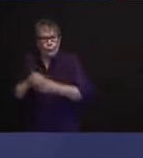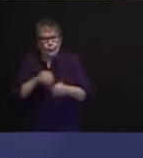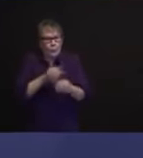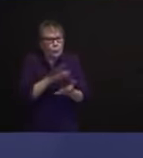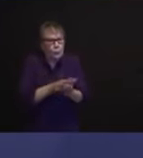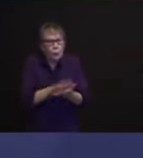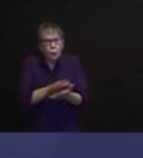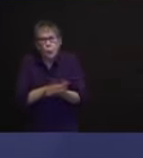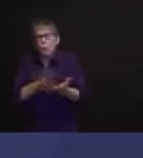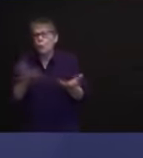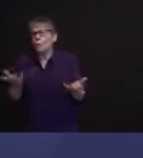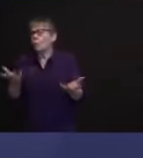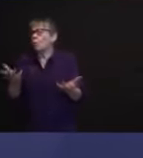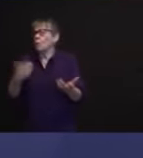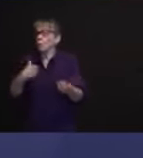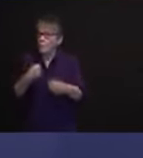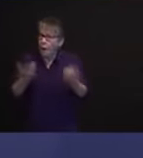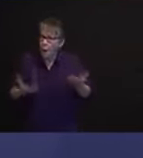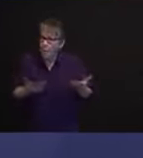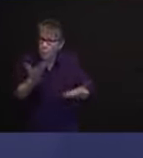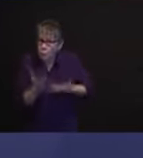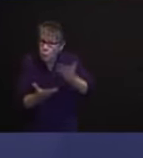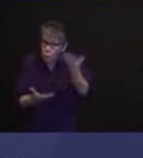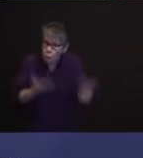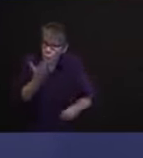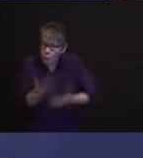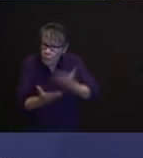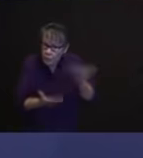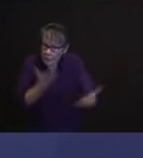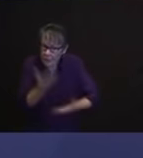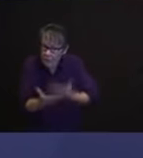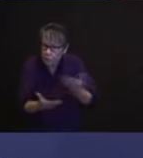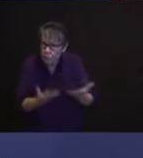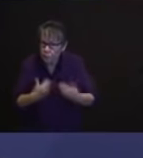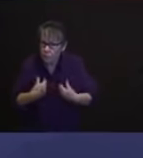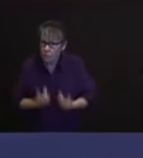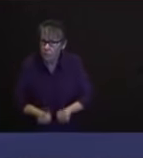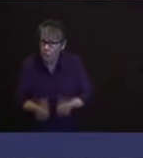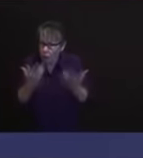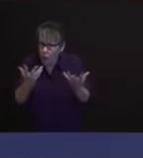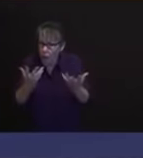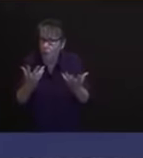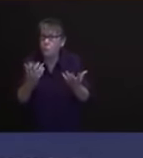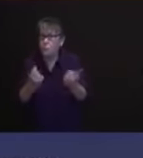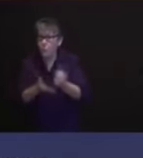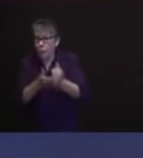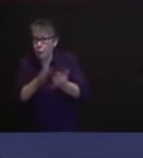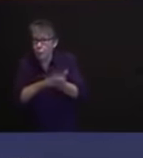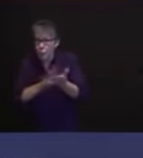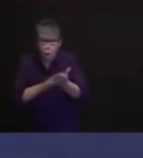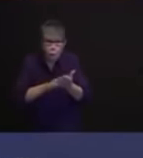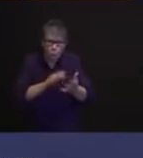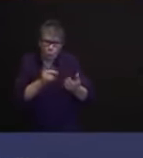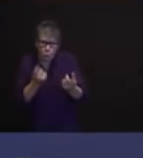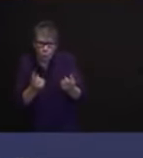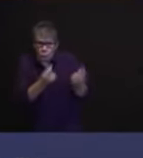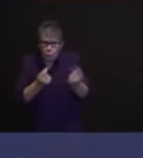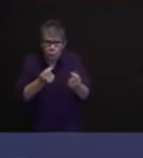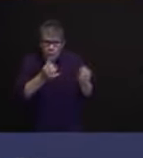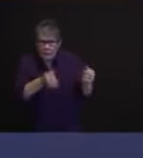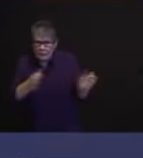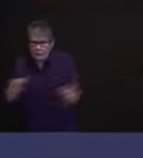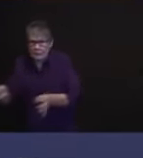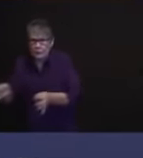continually reevaluate what we think is likely to make a difference. And again, notwithstanding a better experience than we